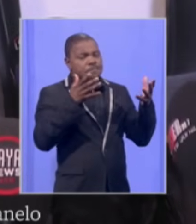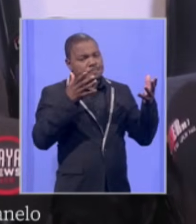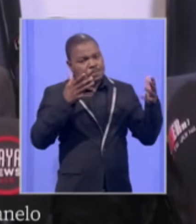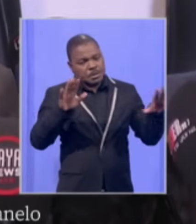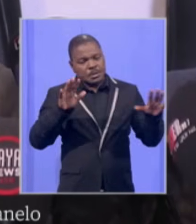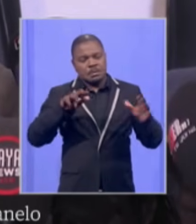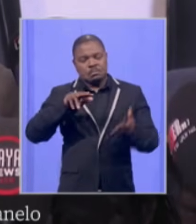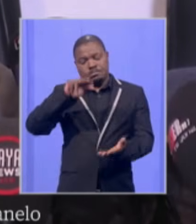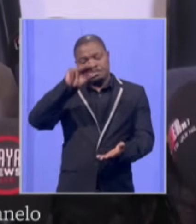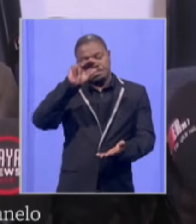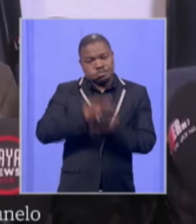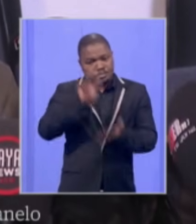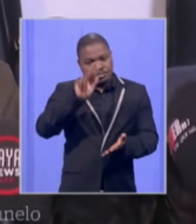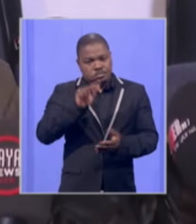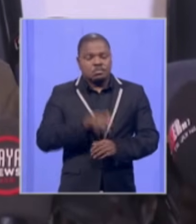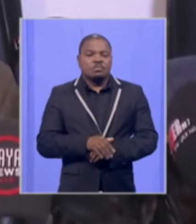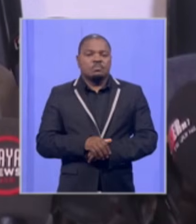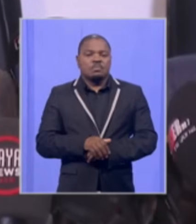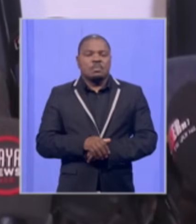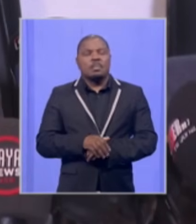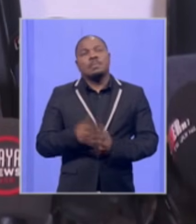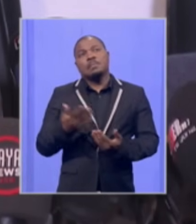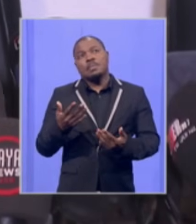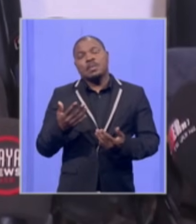approved advertisement of